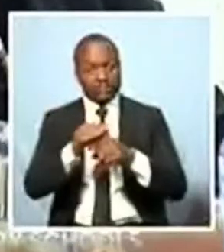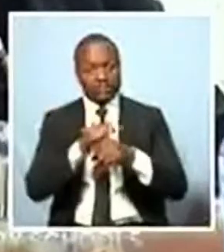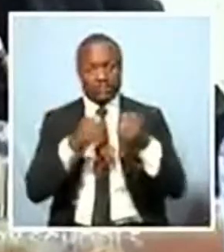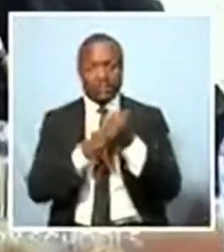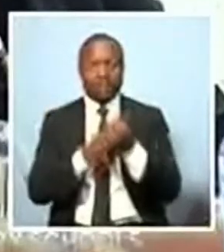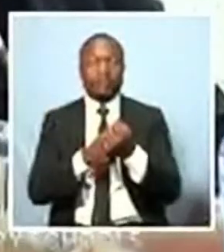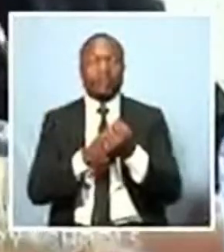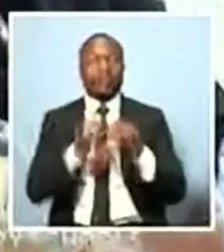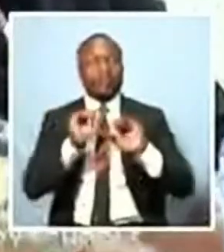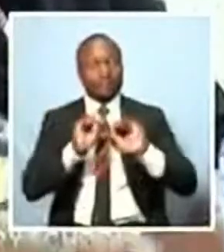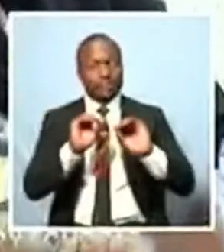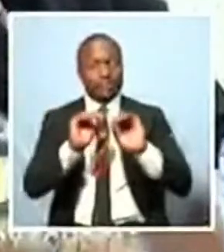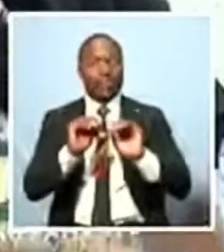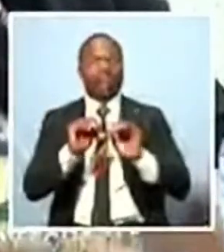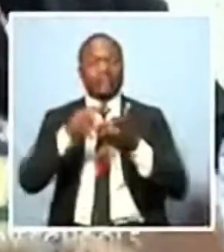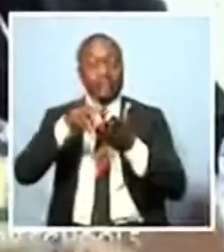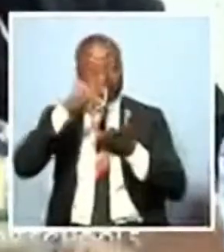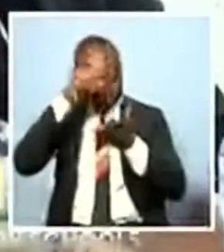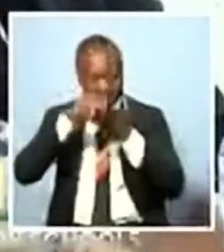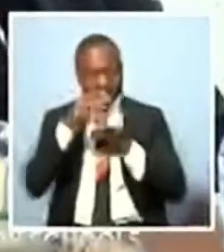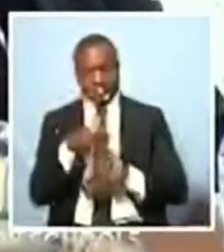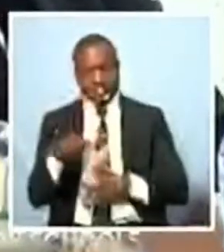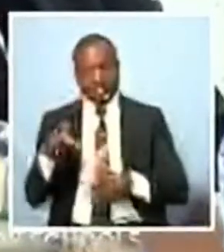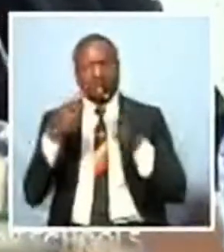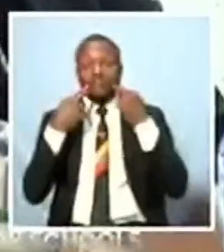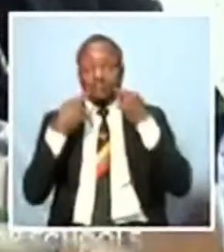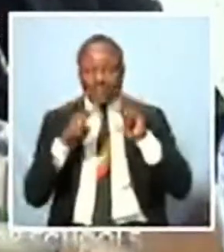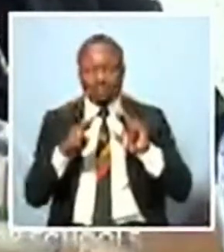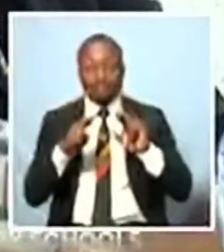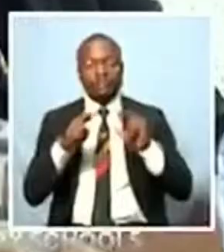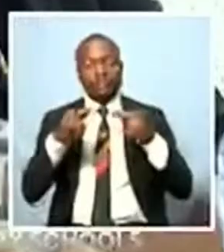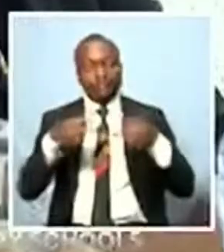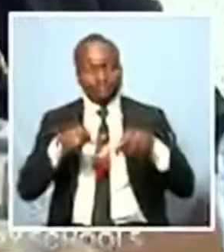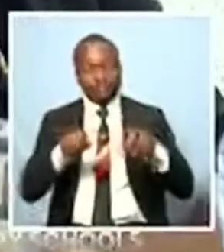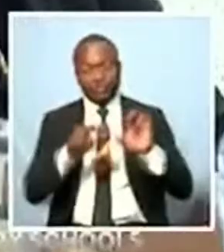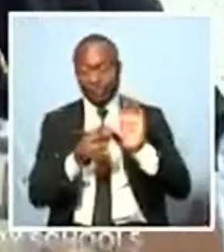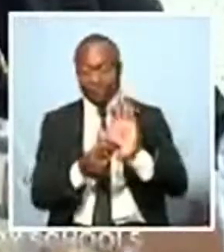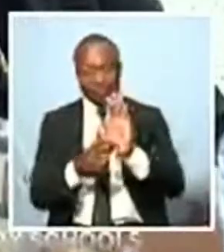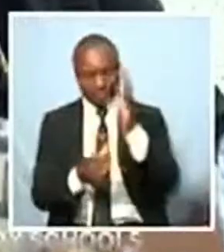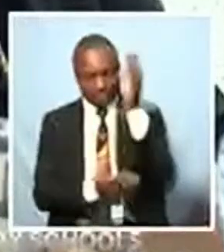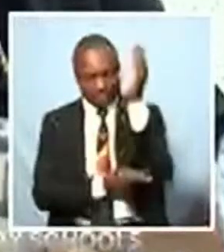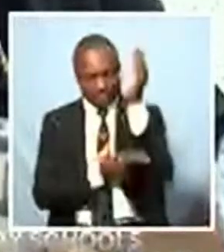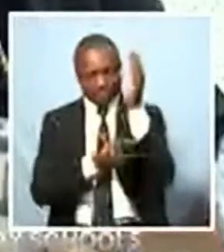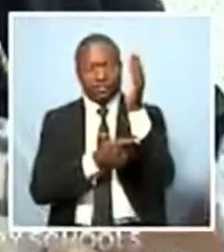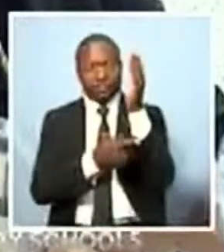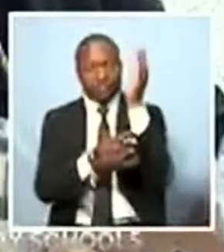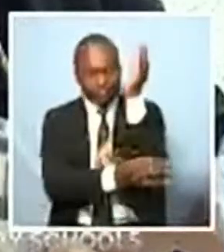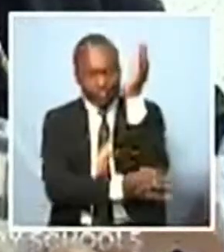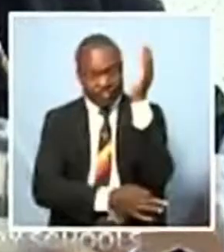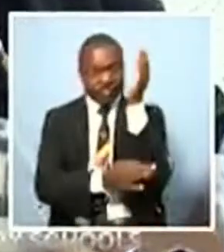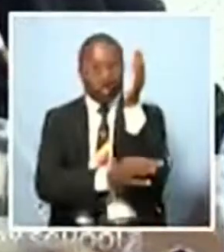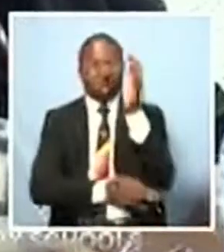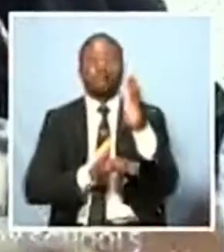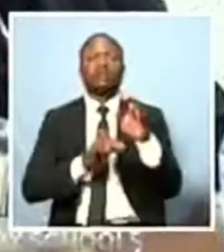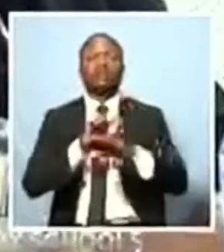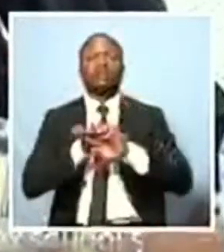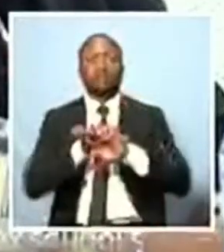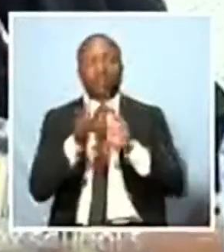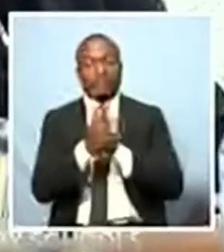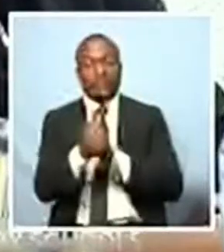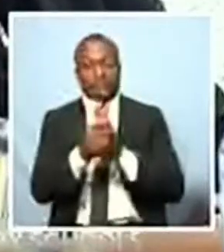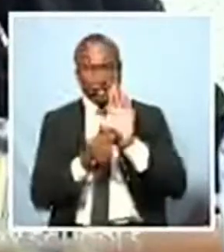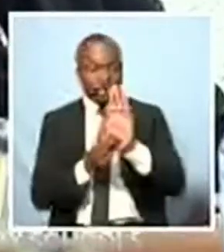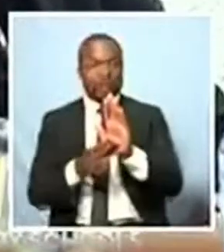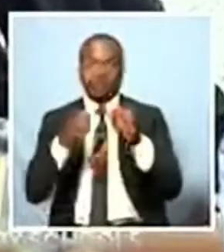learning materials. The results from our survey showed moderate development in foundational literacy skills. It